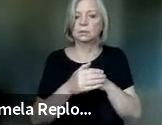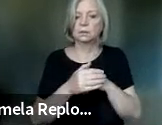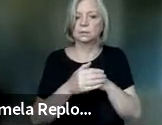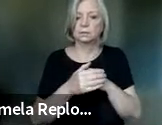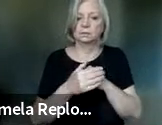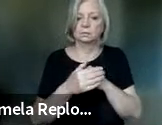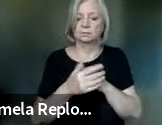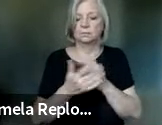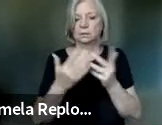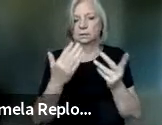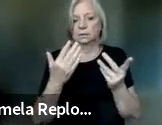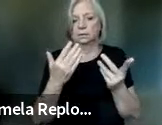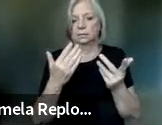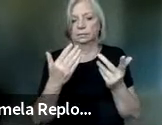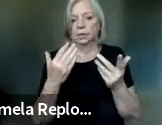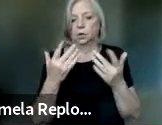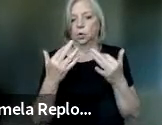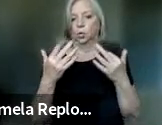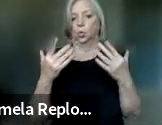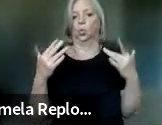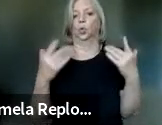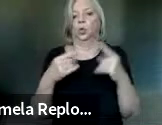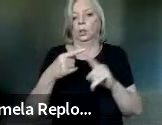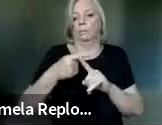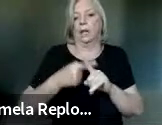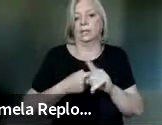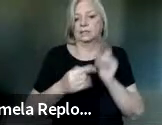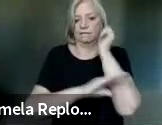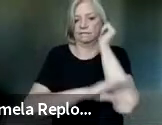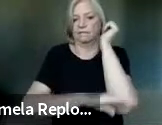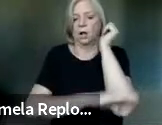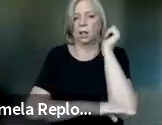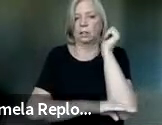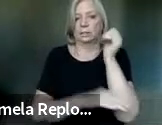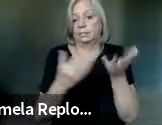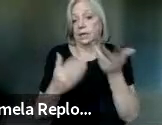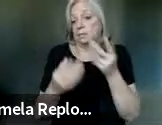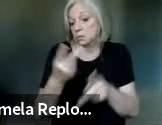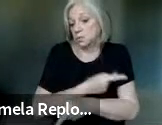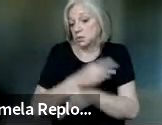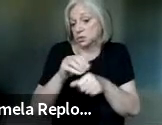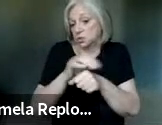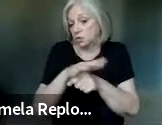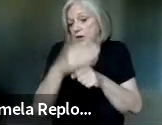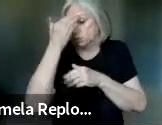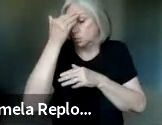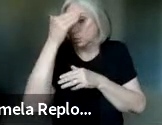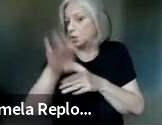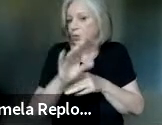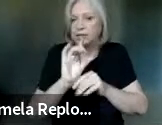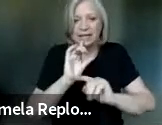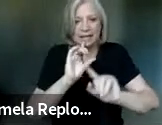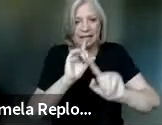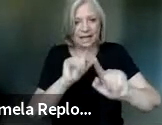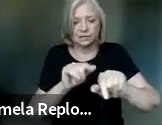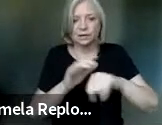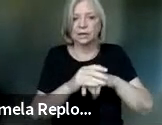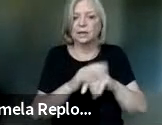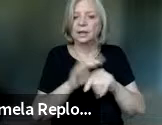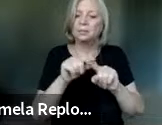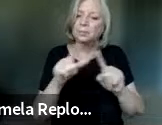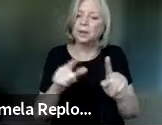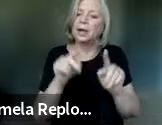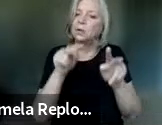of unvaccinated people. So I don't know the answer. I would continue to follow the Cal OSHA website closely, look and